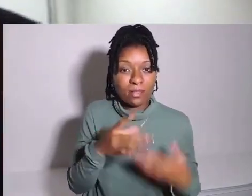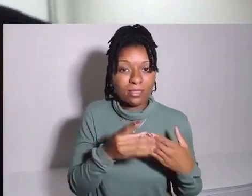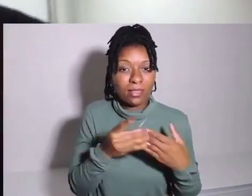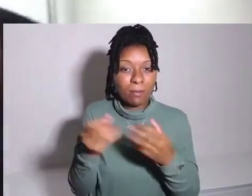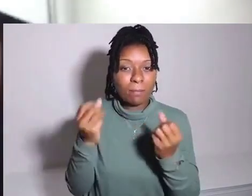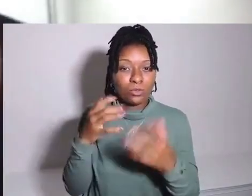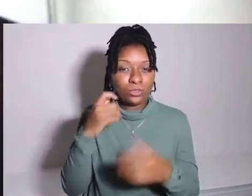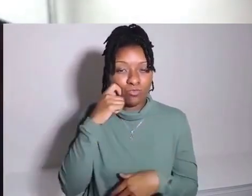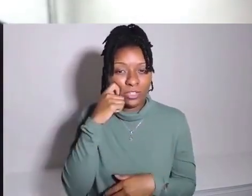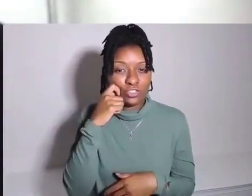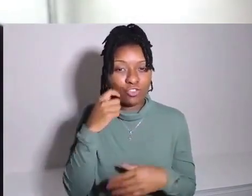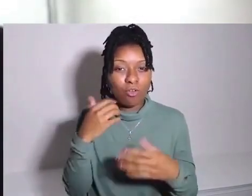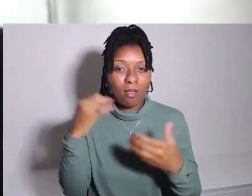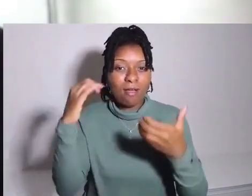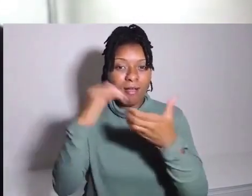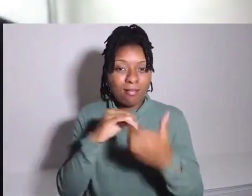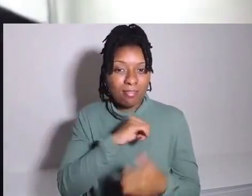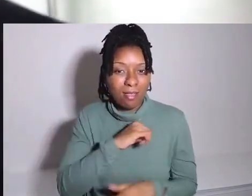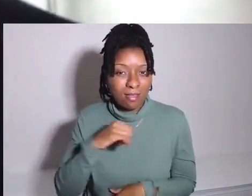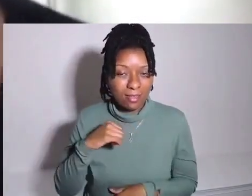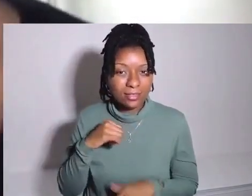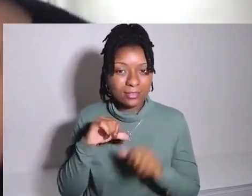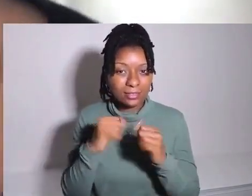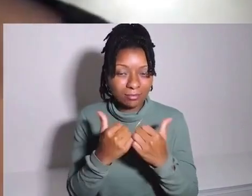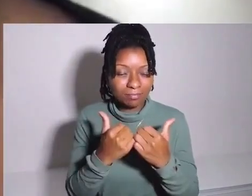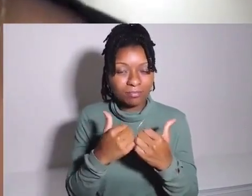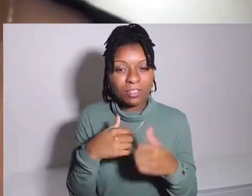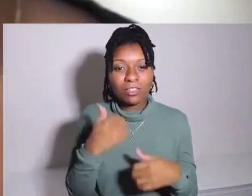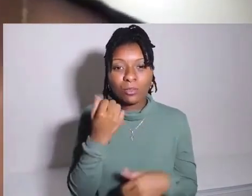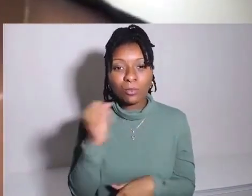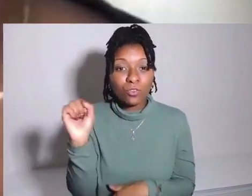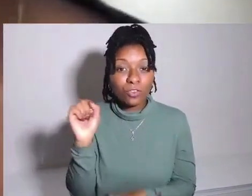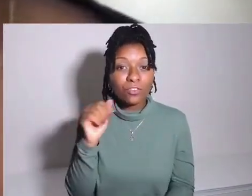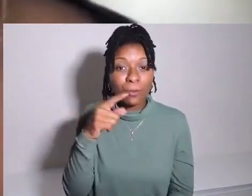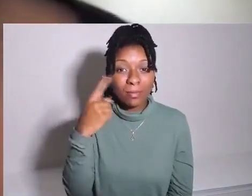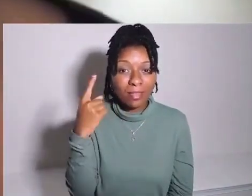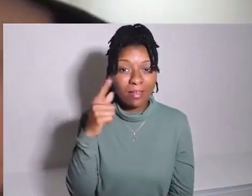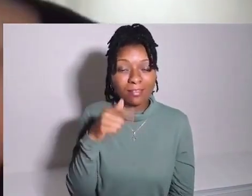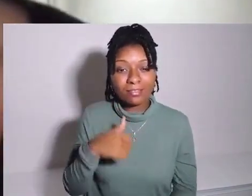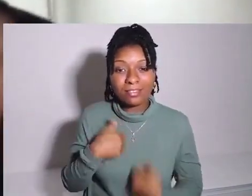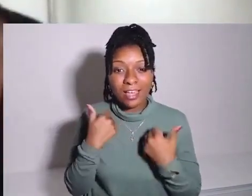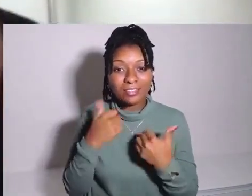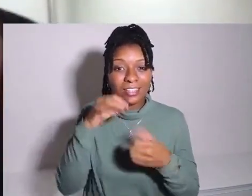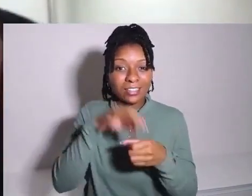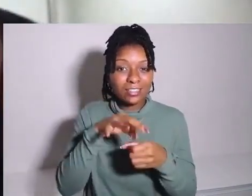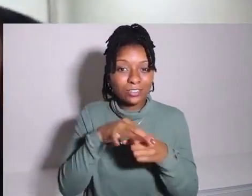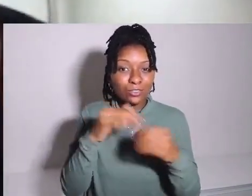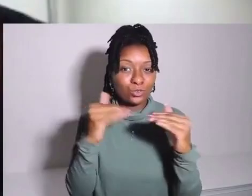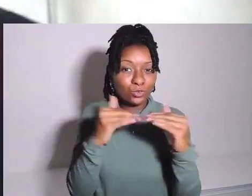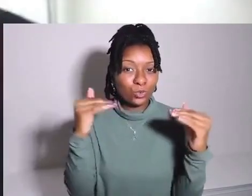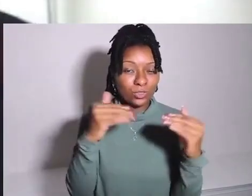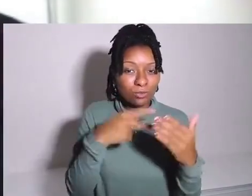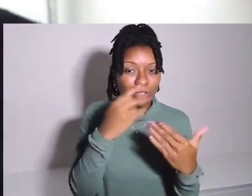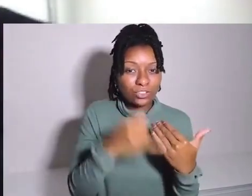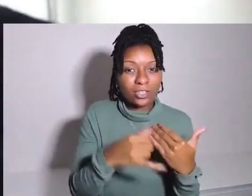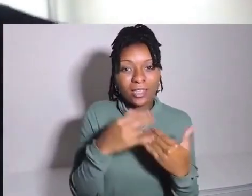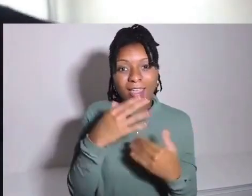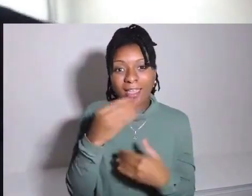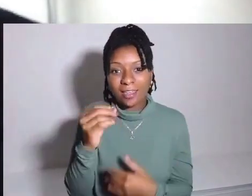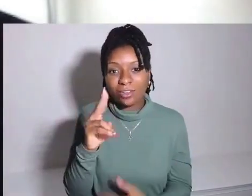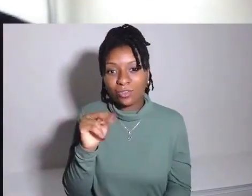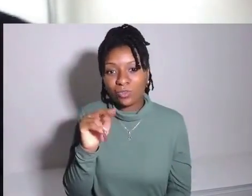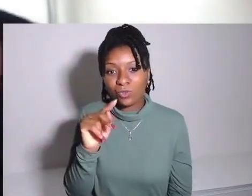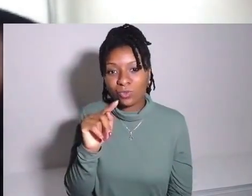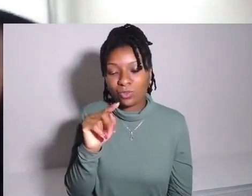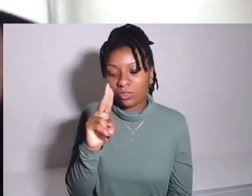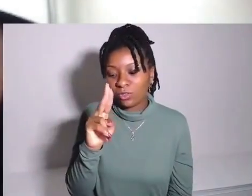Families Party, the Rising Majority, the Movement for Black Lives Electoral Justice Project, and United We Dream. We were born in the